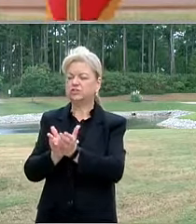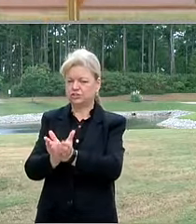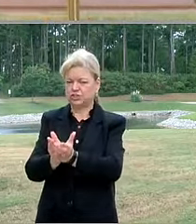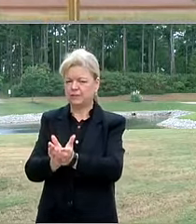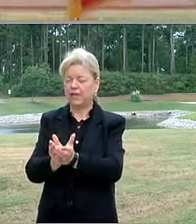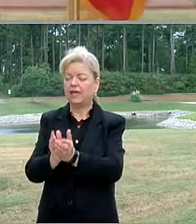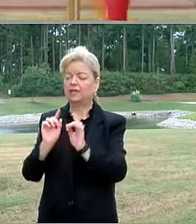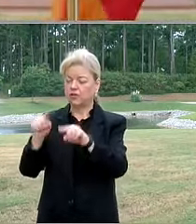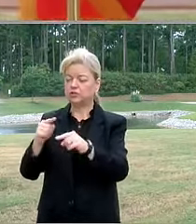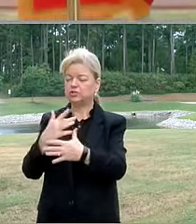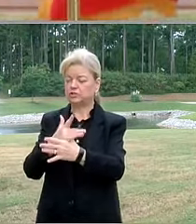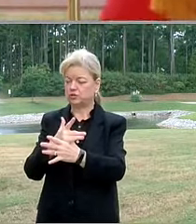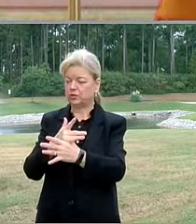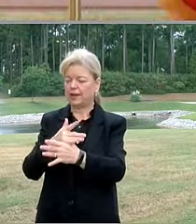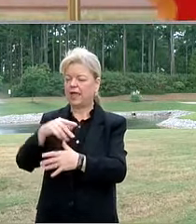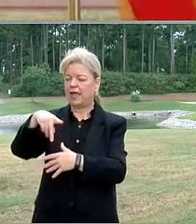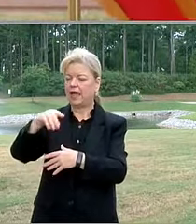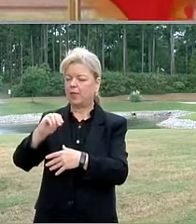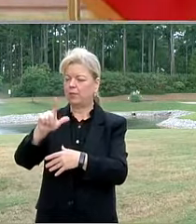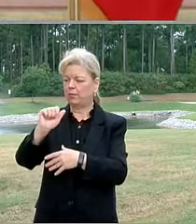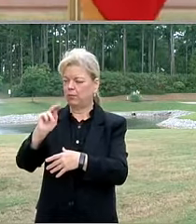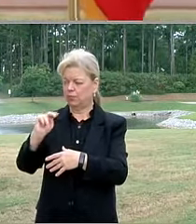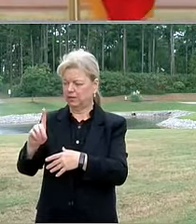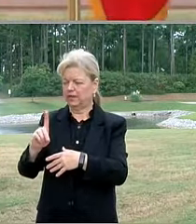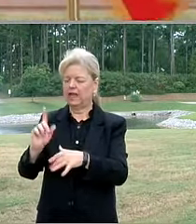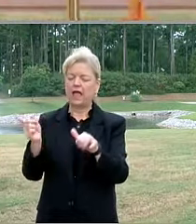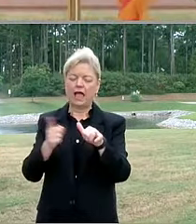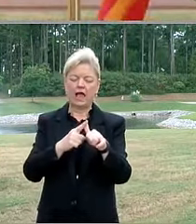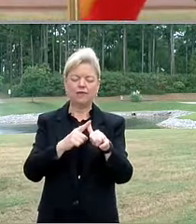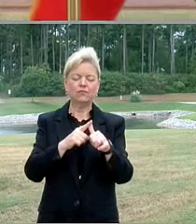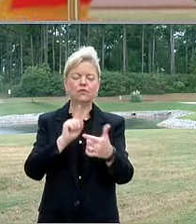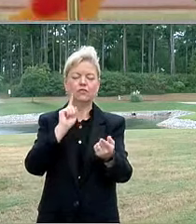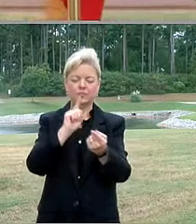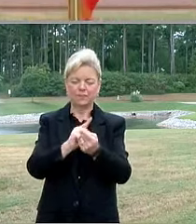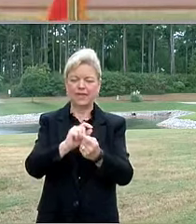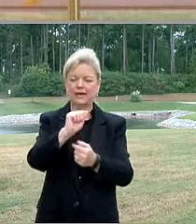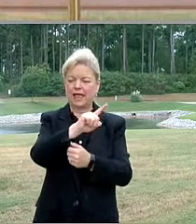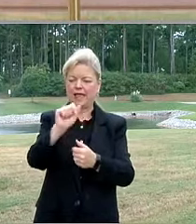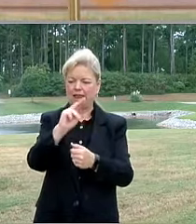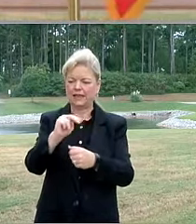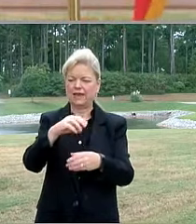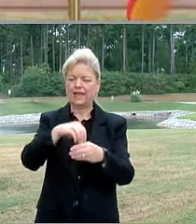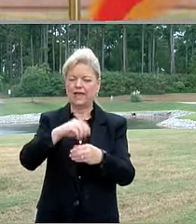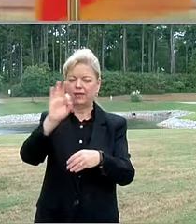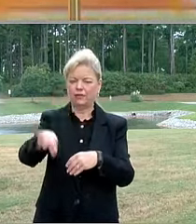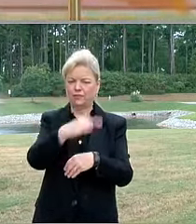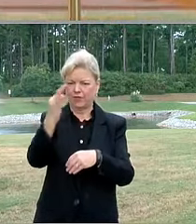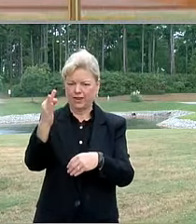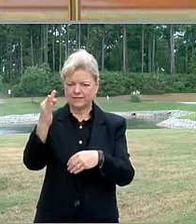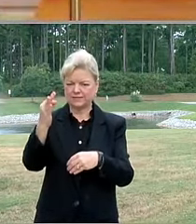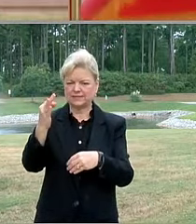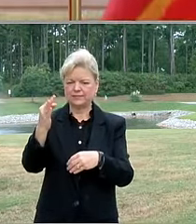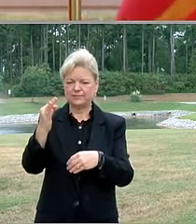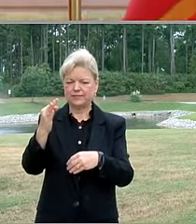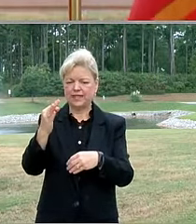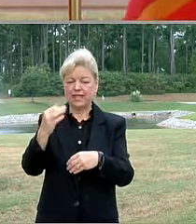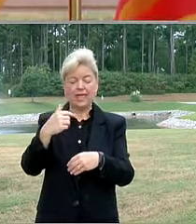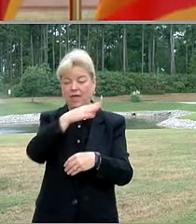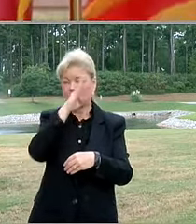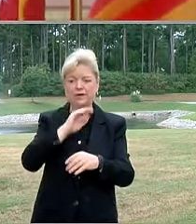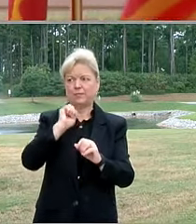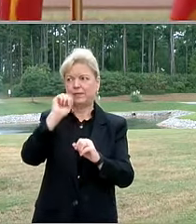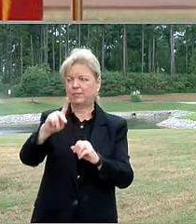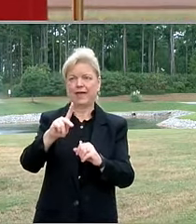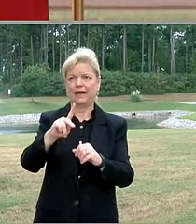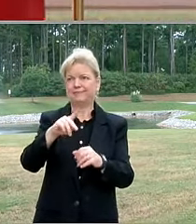and Poland. And I first met Alan in Dunkirk, France. Famous port, one we had not been back to in